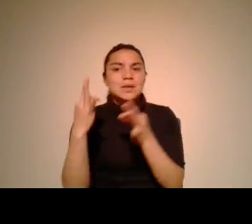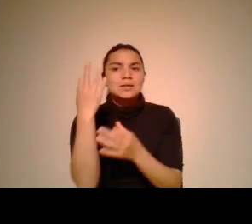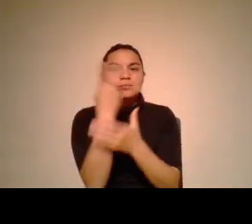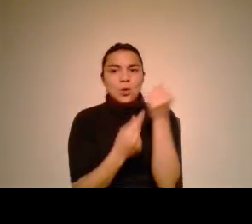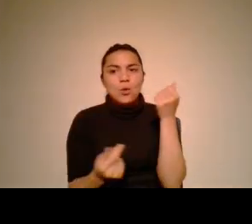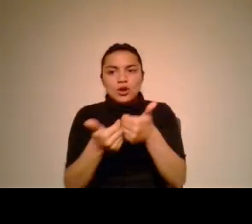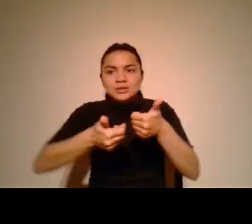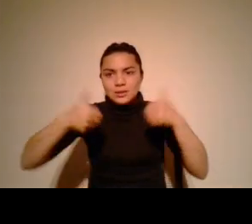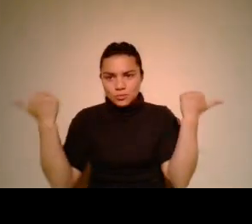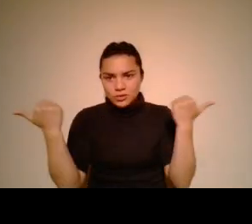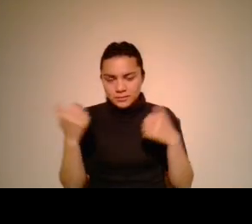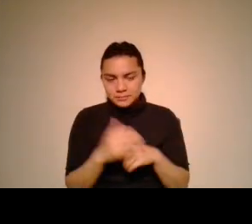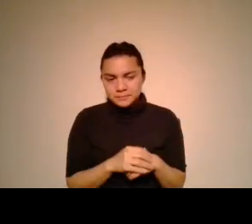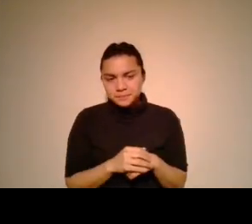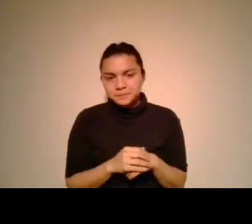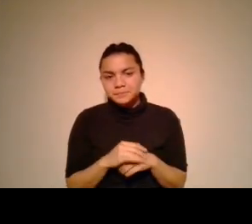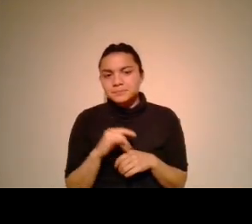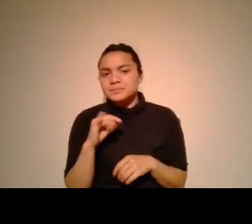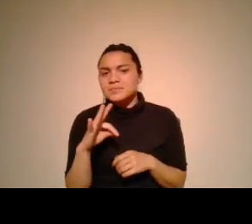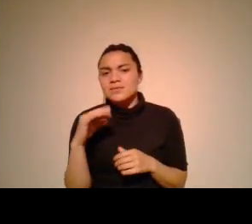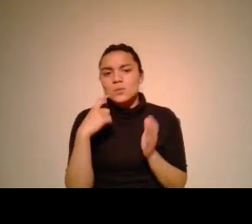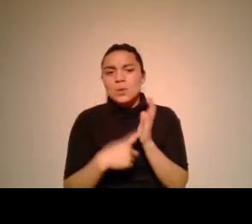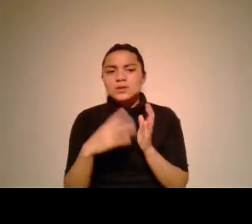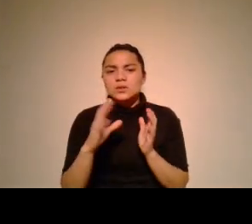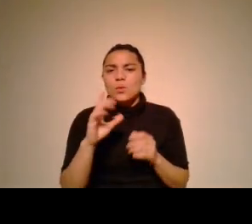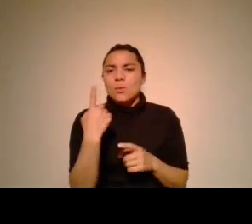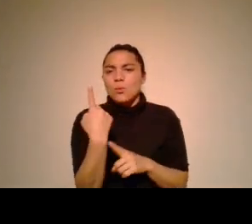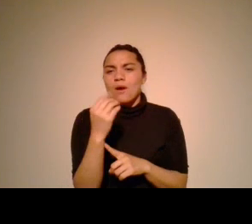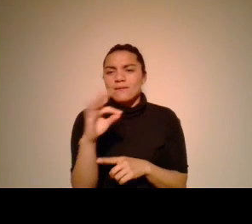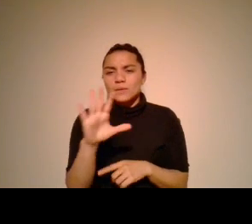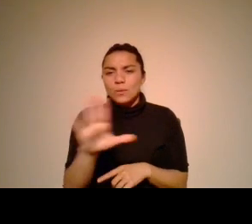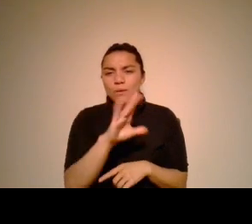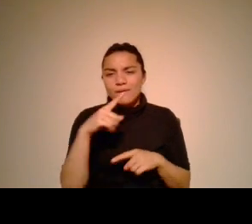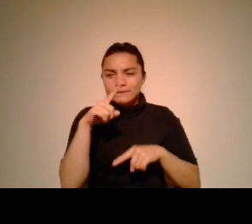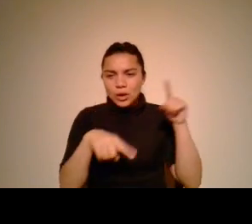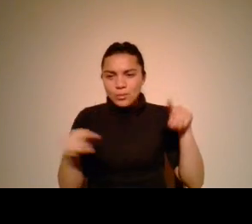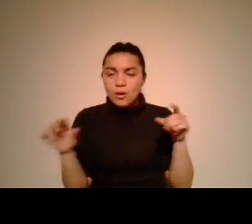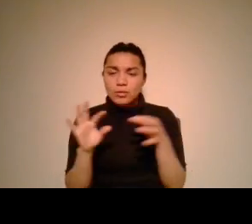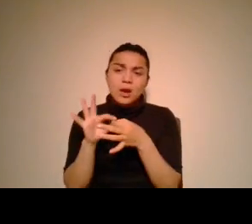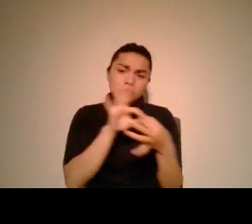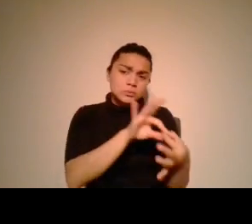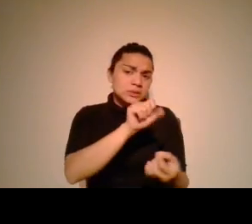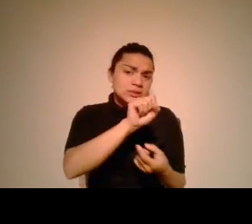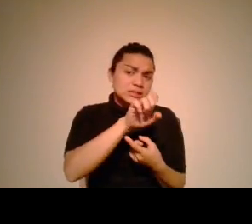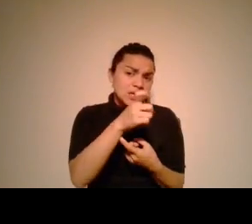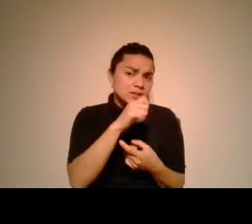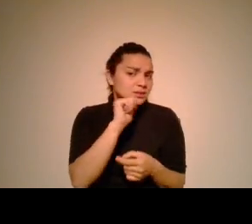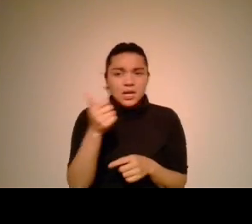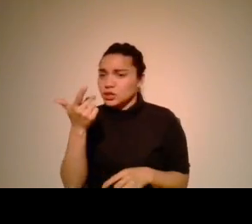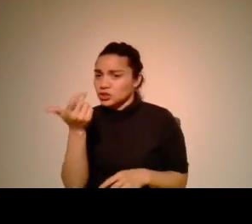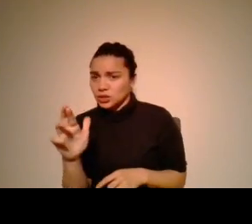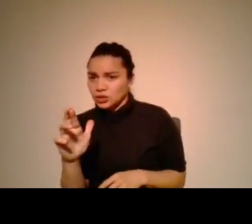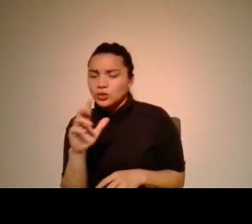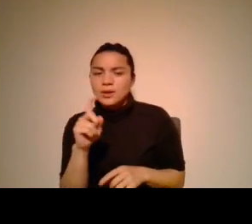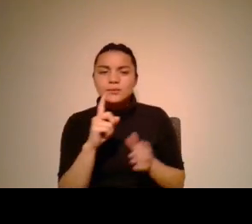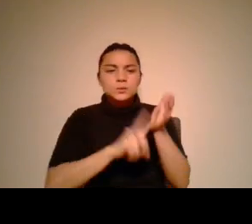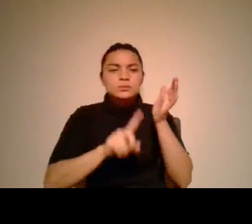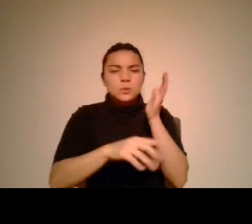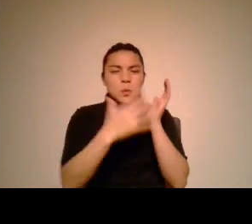So if you do find that there's a variable that correlates with sex and not gender, you need to explore why that might